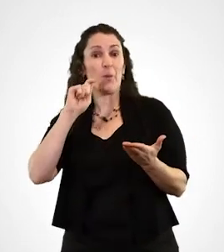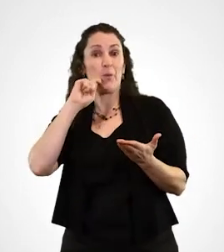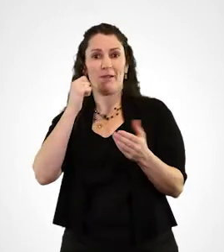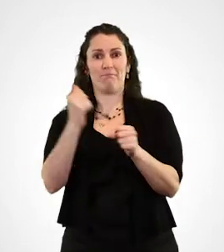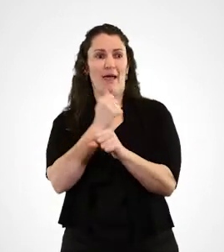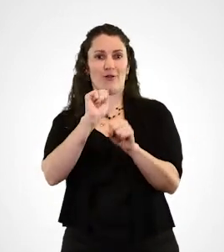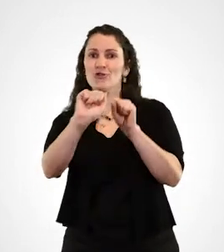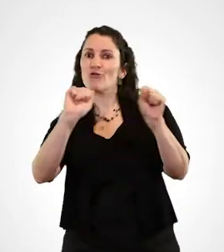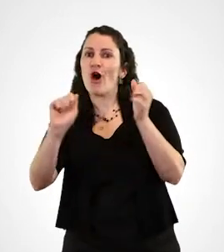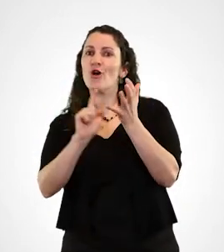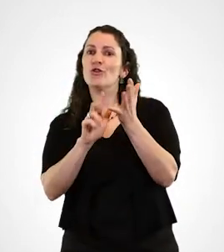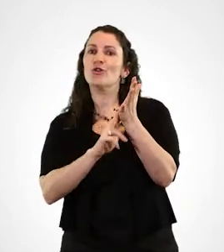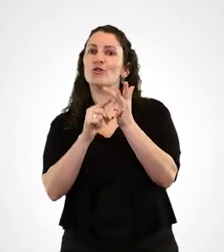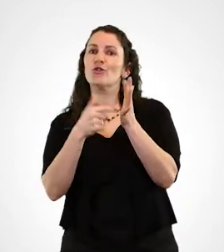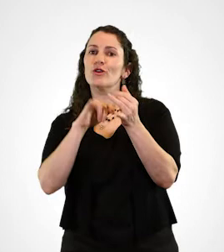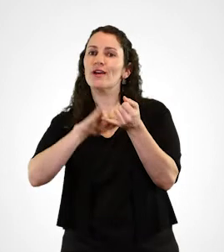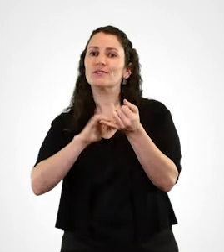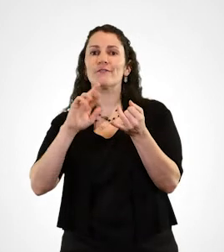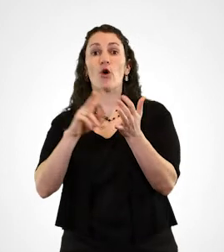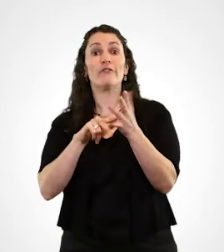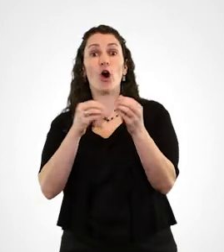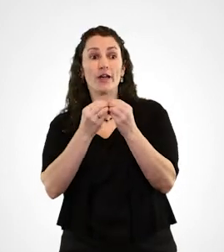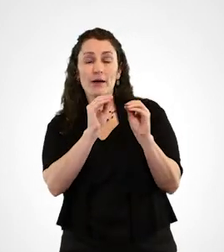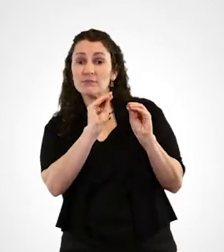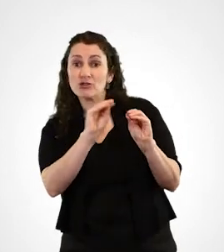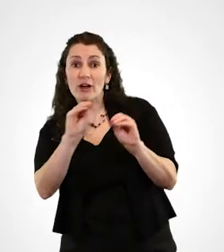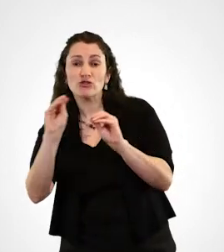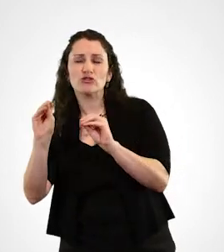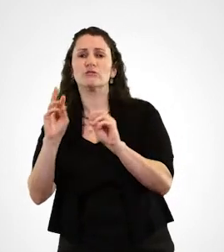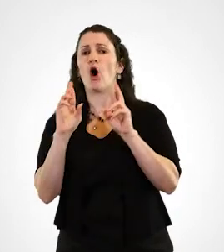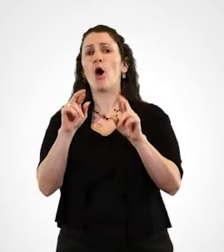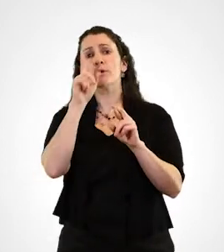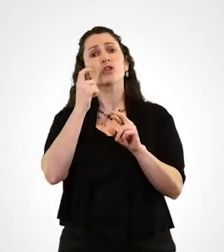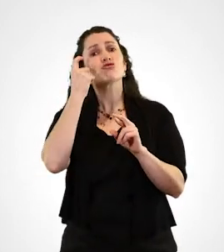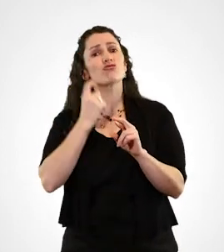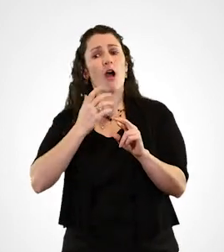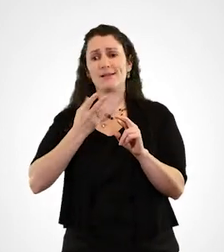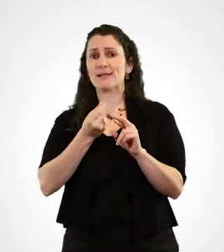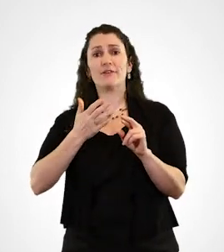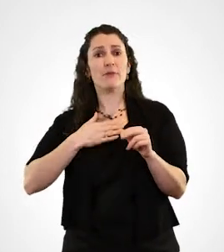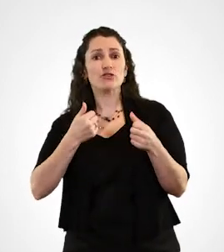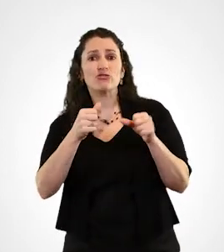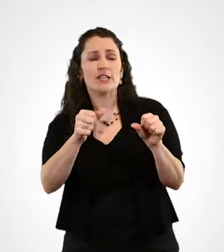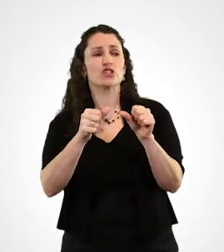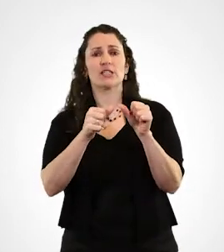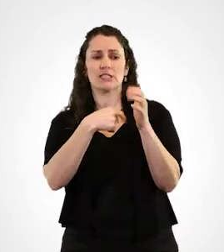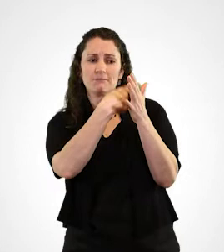your own units of vocabulary instruction to try out some of these strategies and